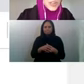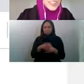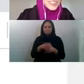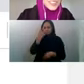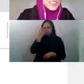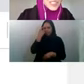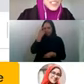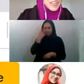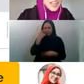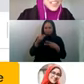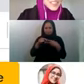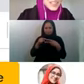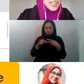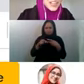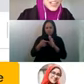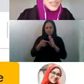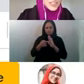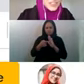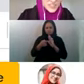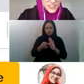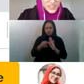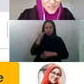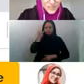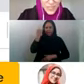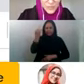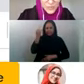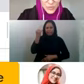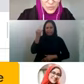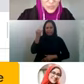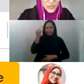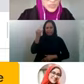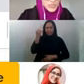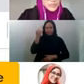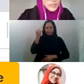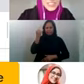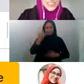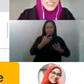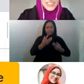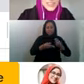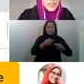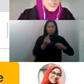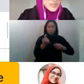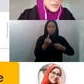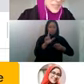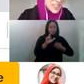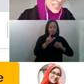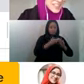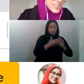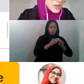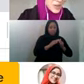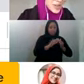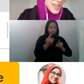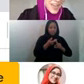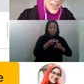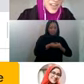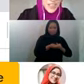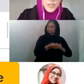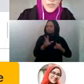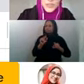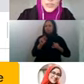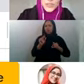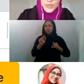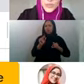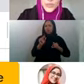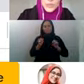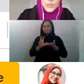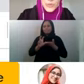really showcase this idea that giving doesn't just have to happen with the Muslim community, but it's expansive. Now, if you're